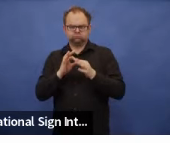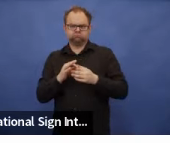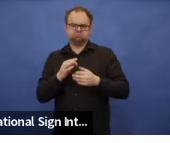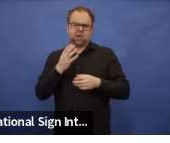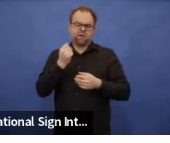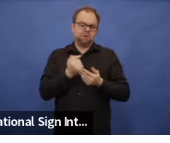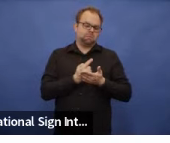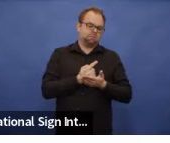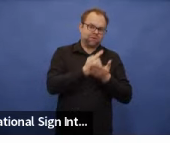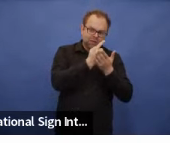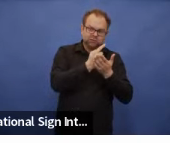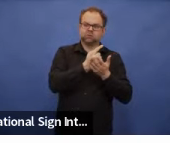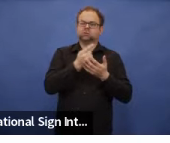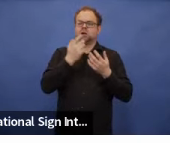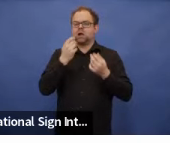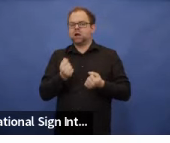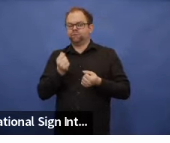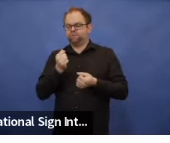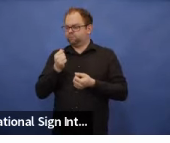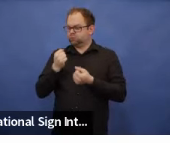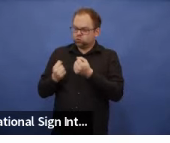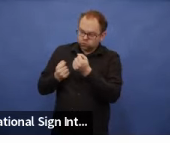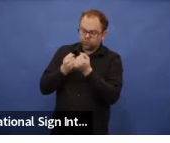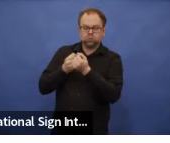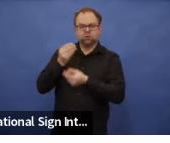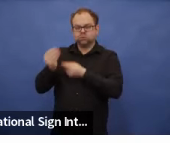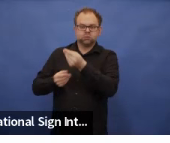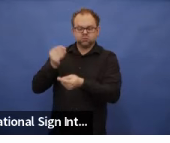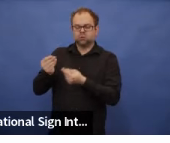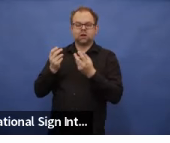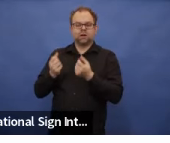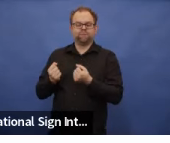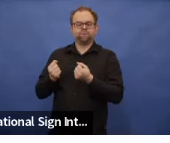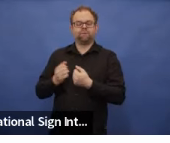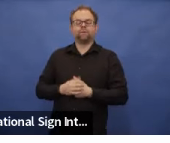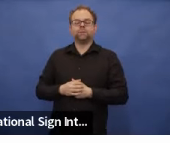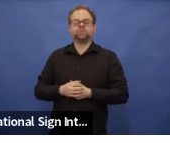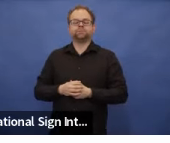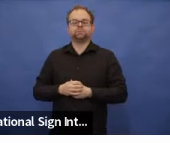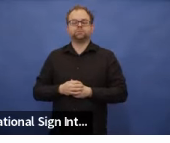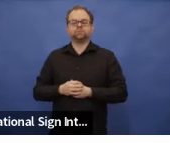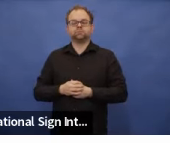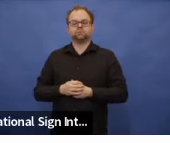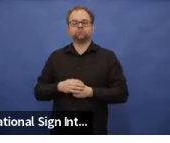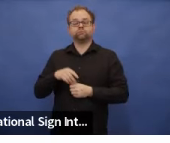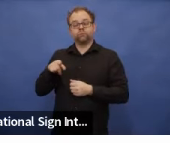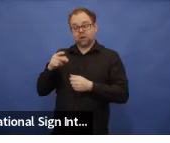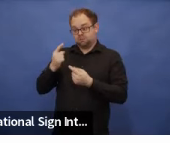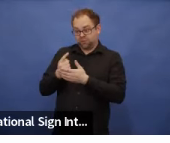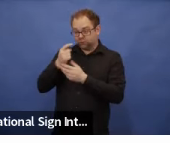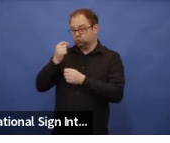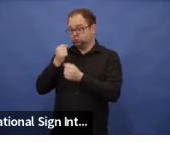working age population with disabilities, that they face a lot of barriers to enter the labor market. And what can social protection systems